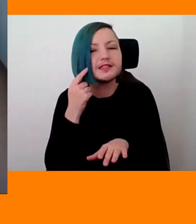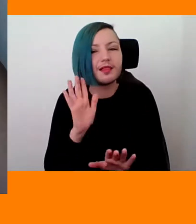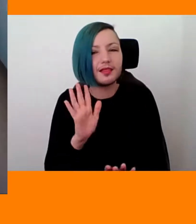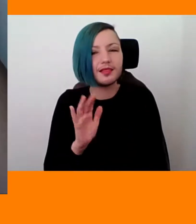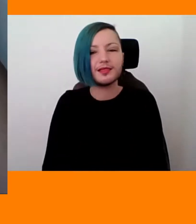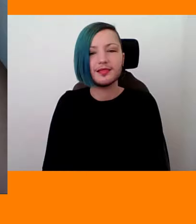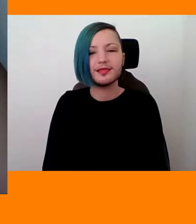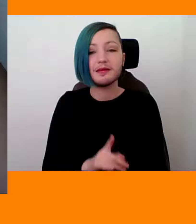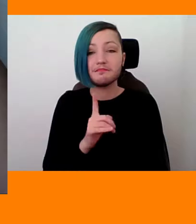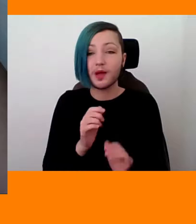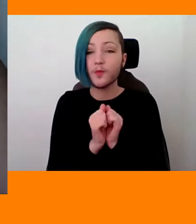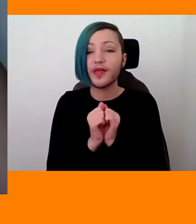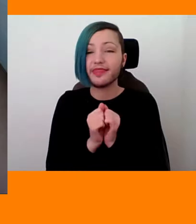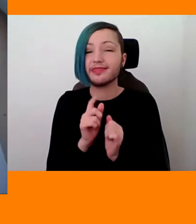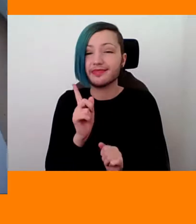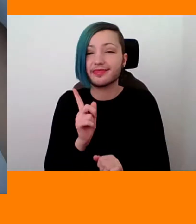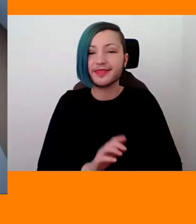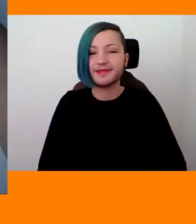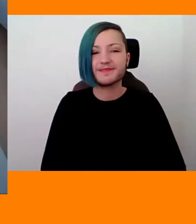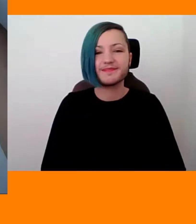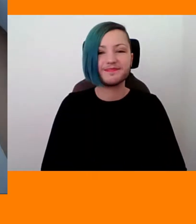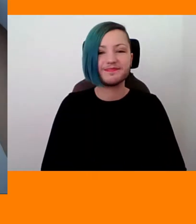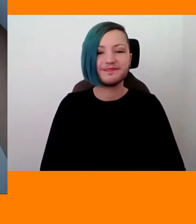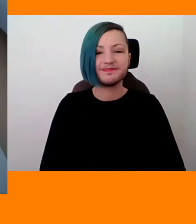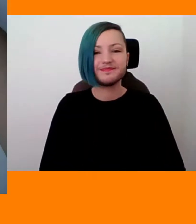but it pays off in the end.